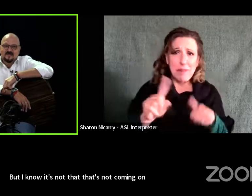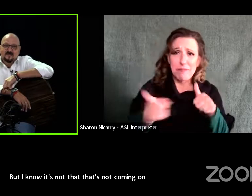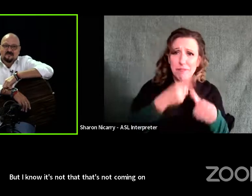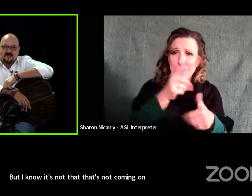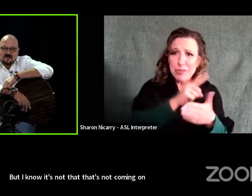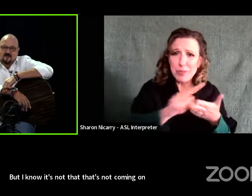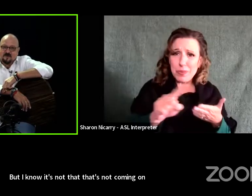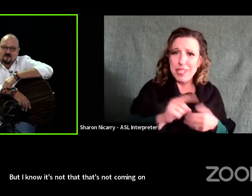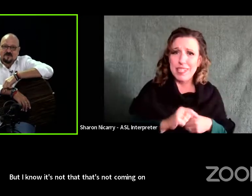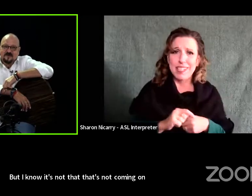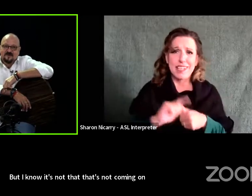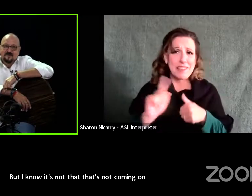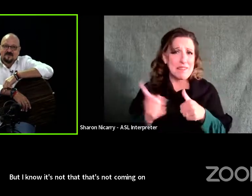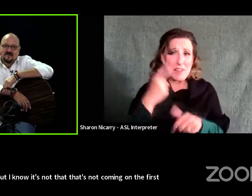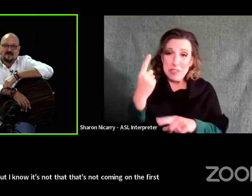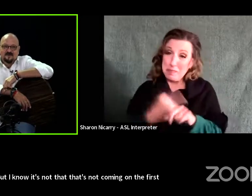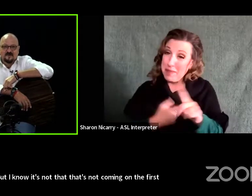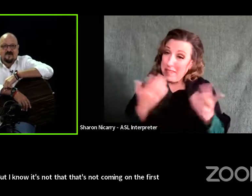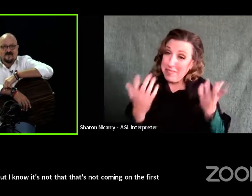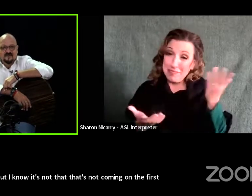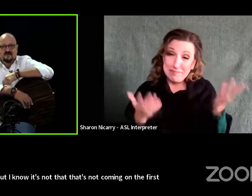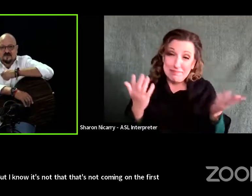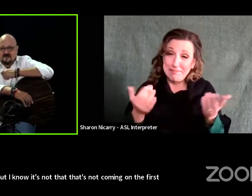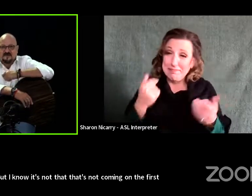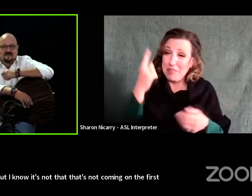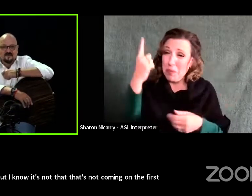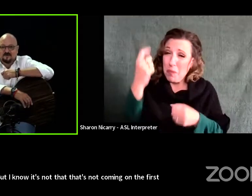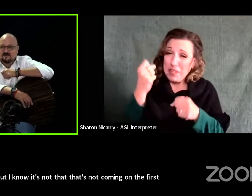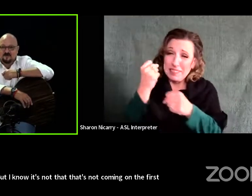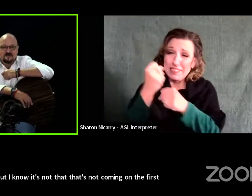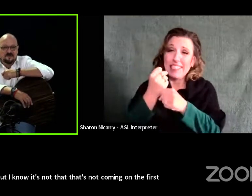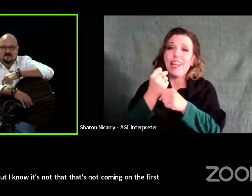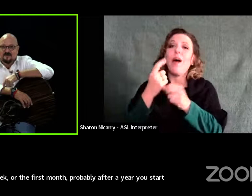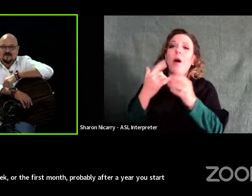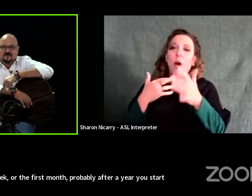first month. Probably after a year,